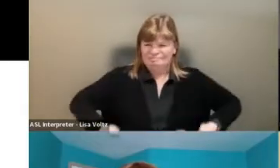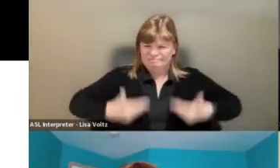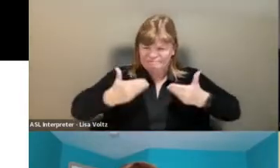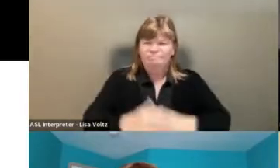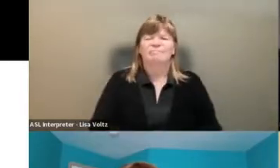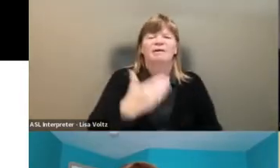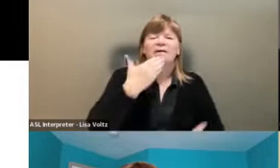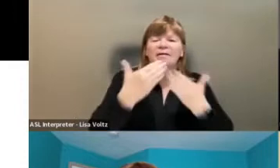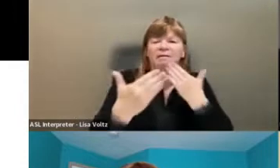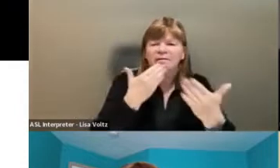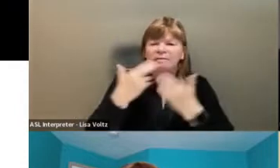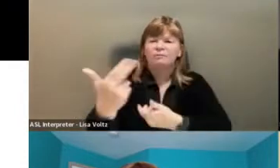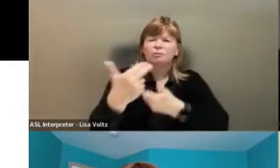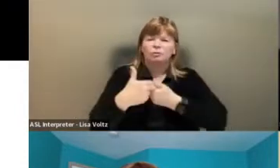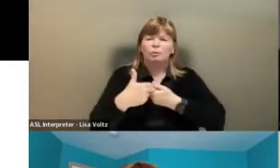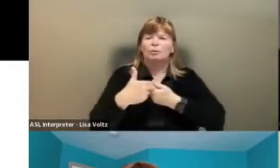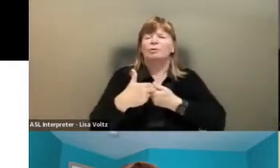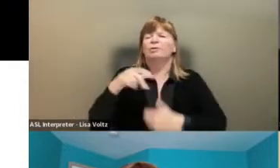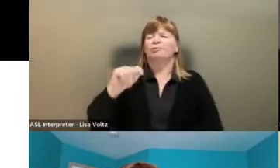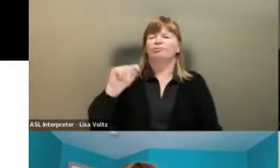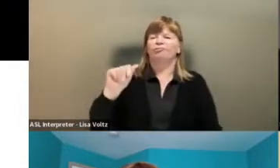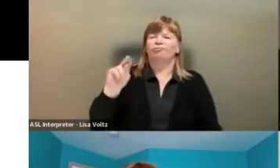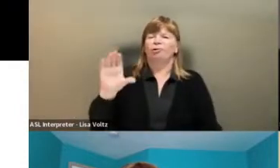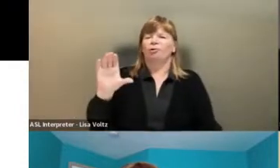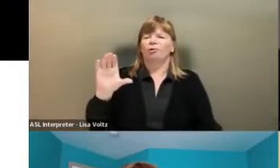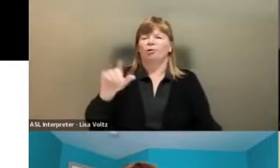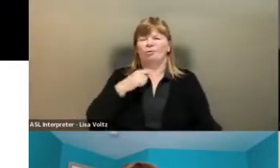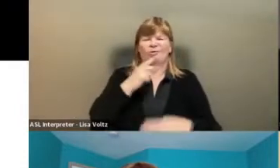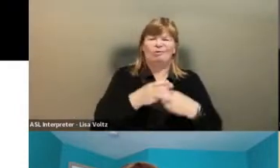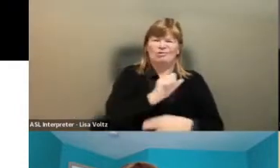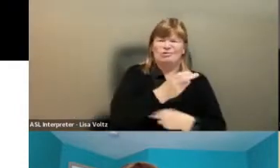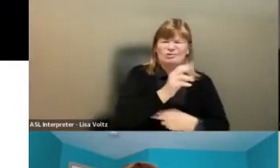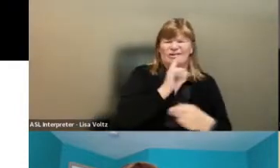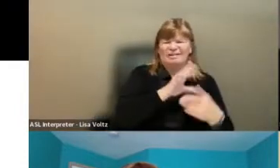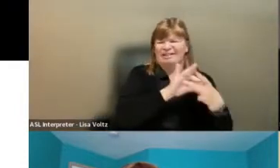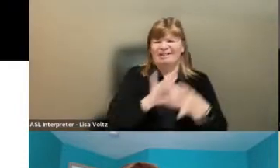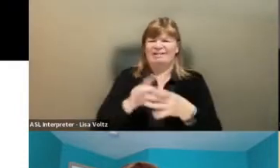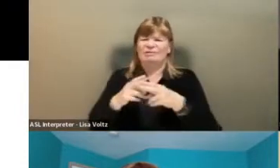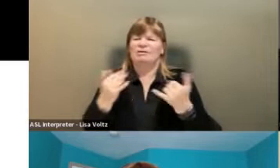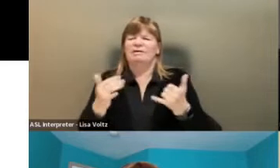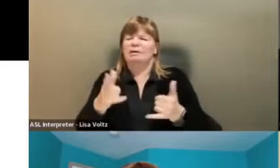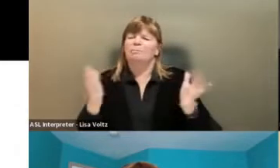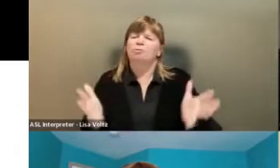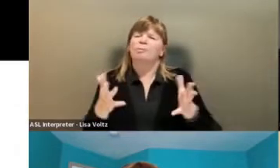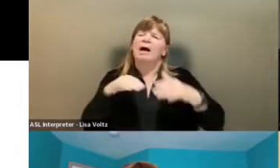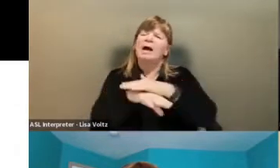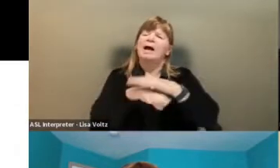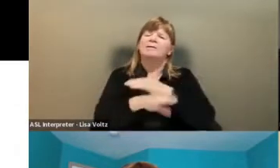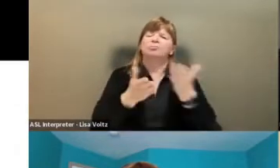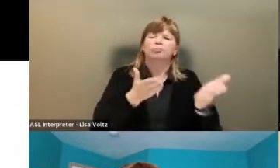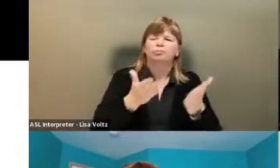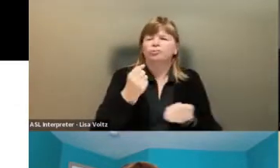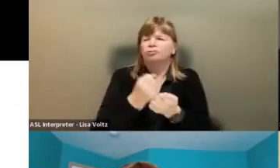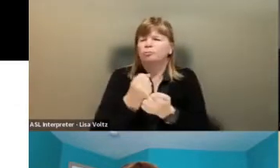us. The TARC, as we call it, as Sean referred to it earlier today, promotes access to services and supports across